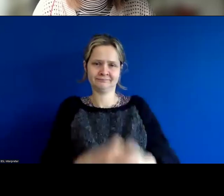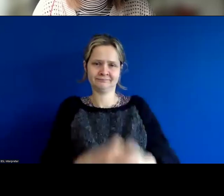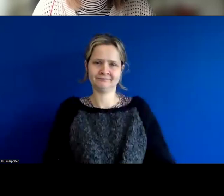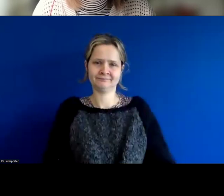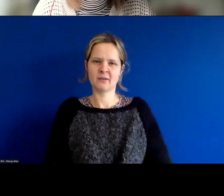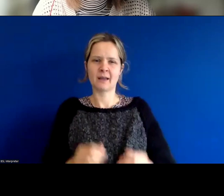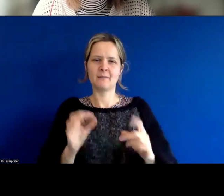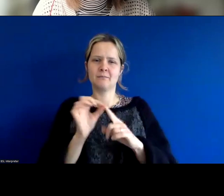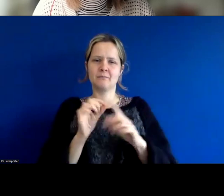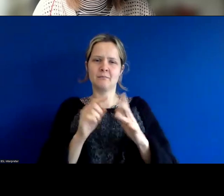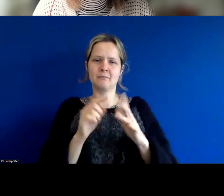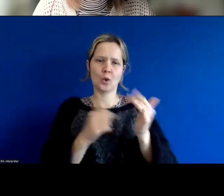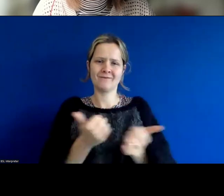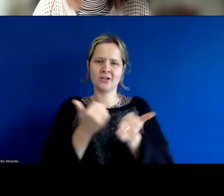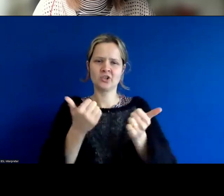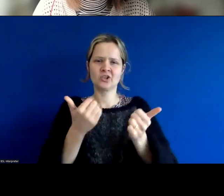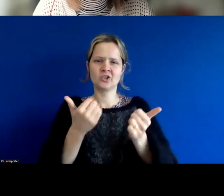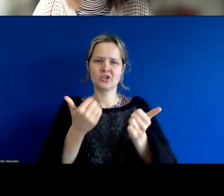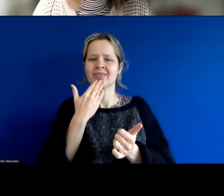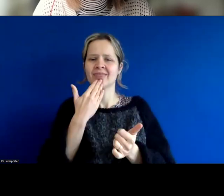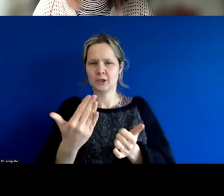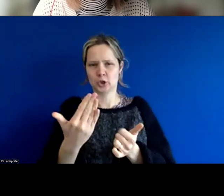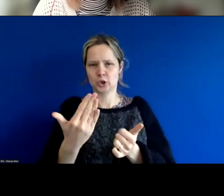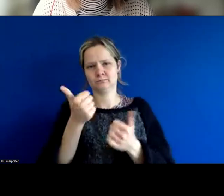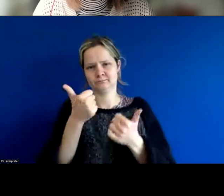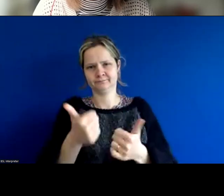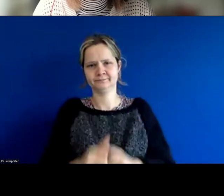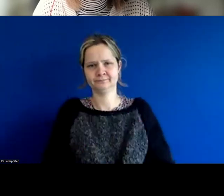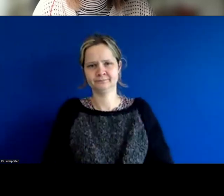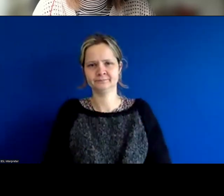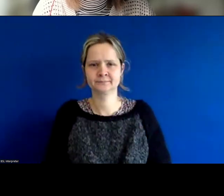the poll. Thank you very much for participating.